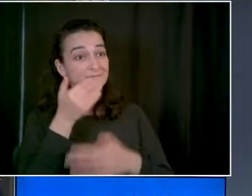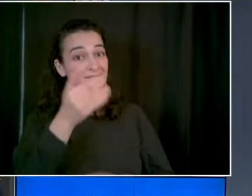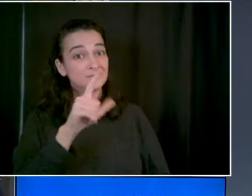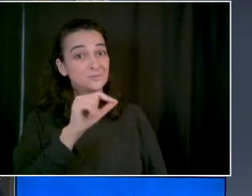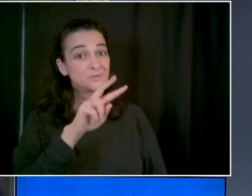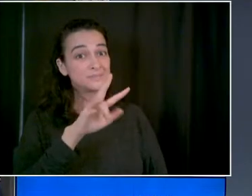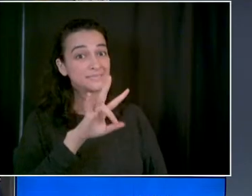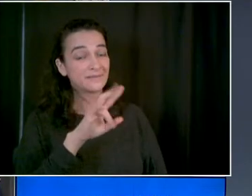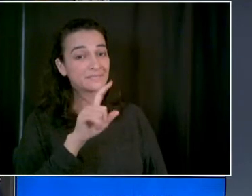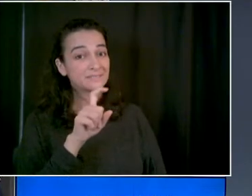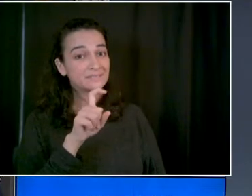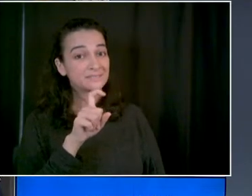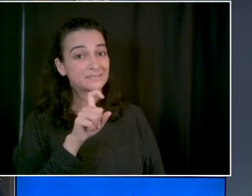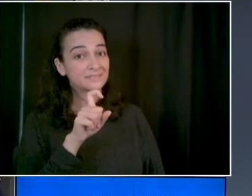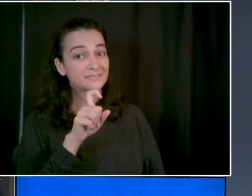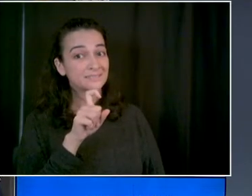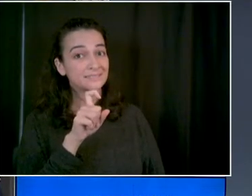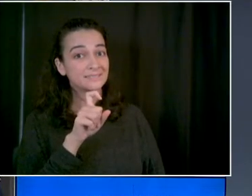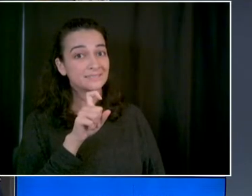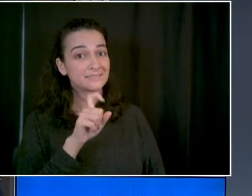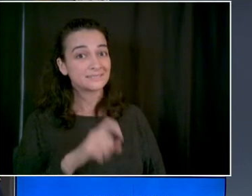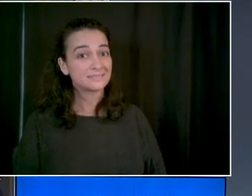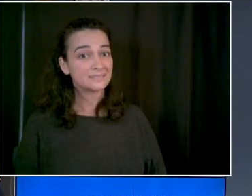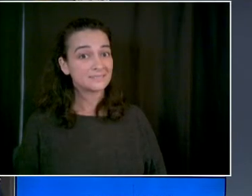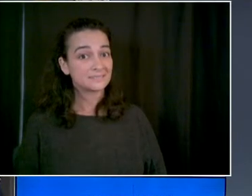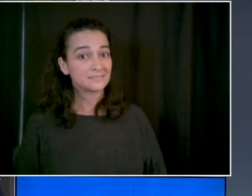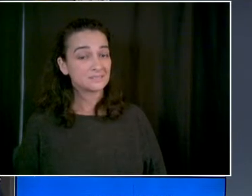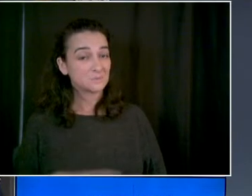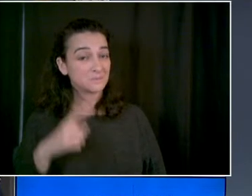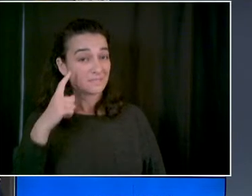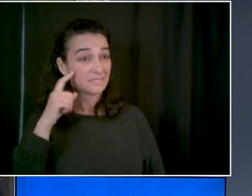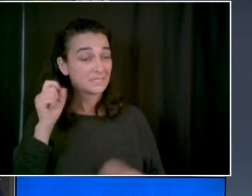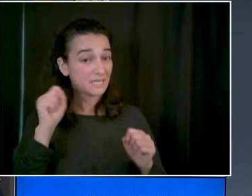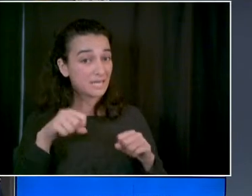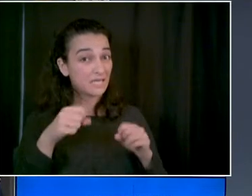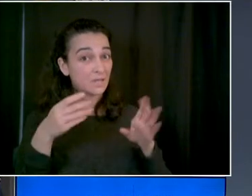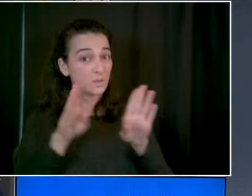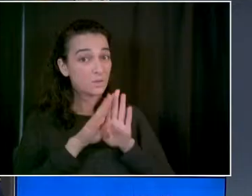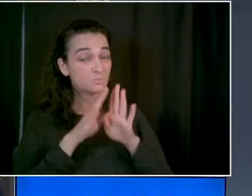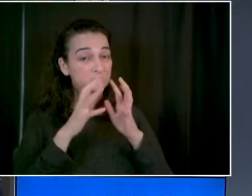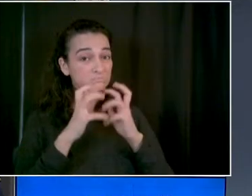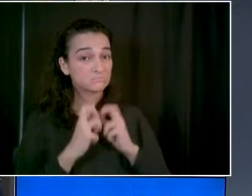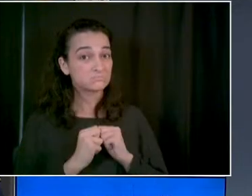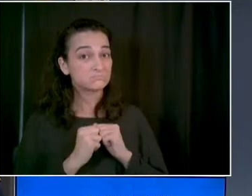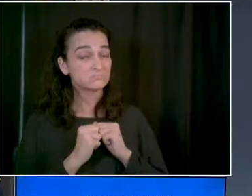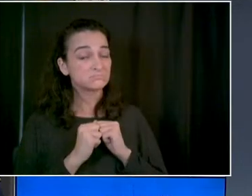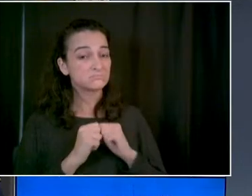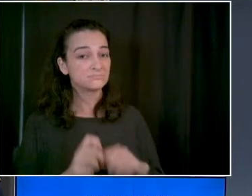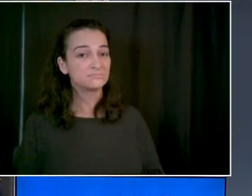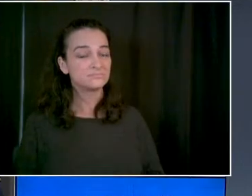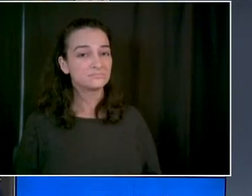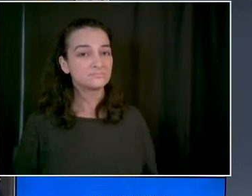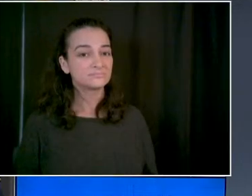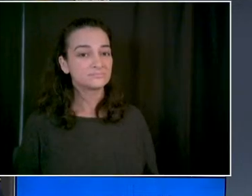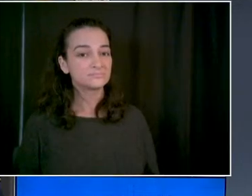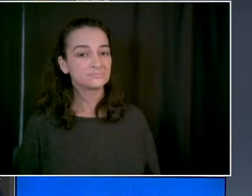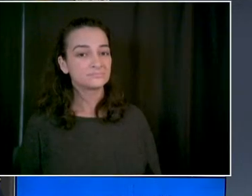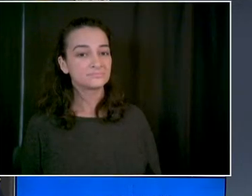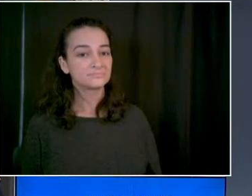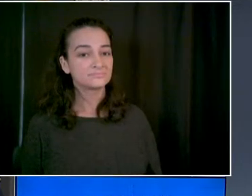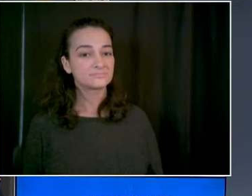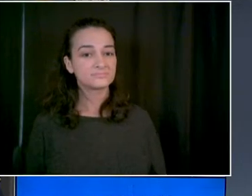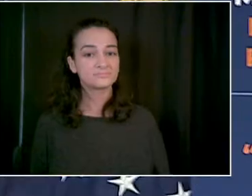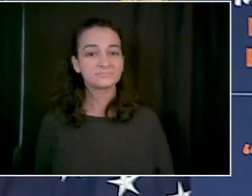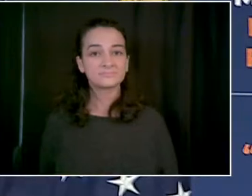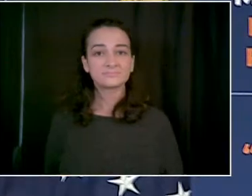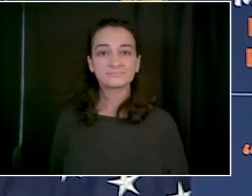community jails that are under construction and turn them into public housing instead of turning them into community jails? Yeah, I think it's